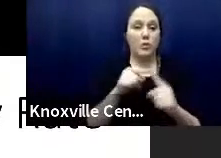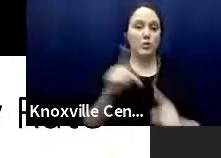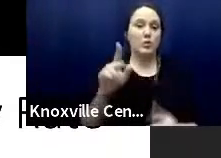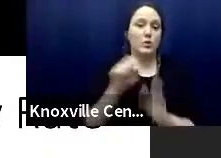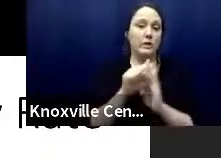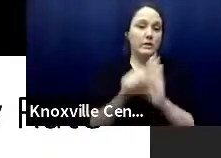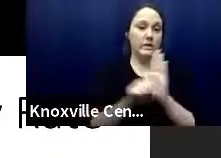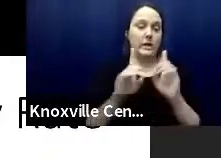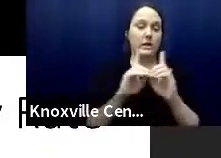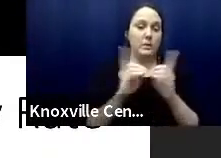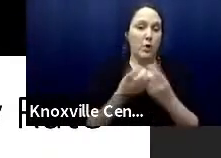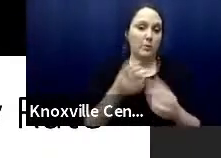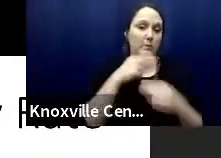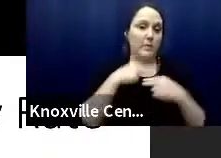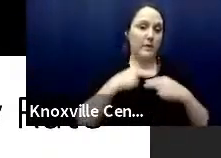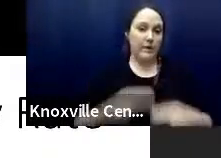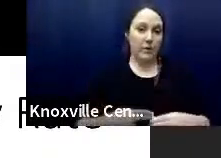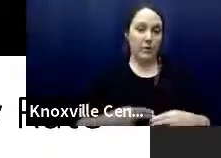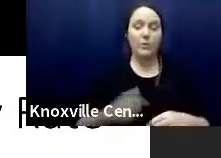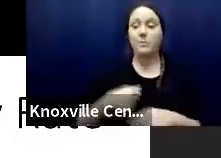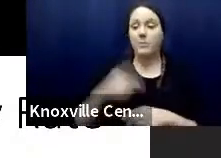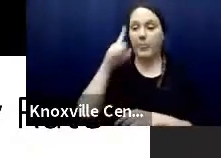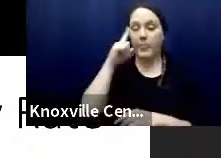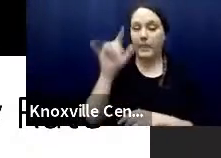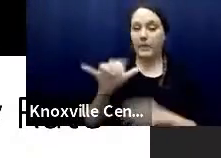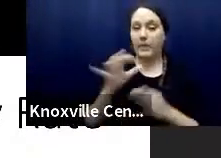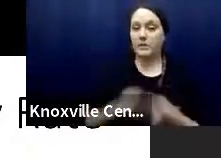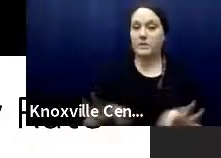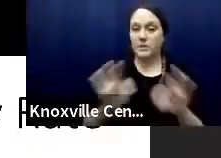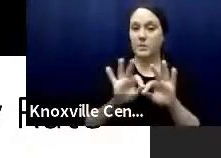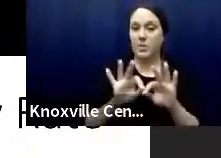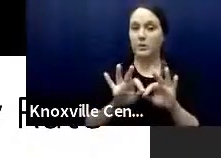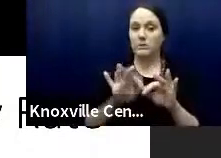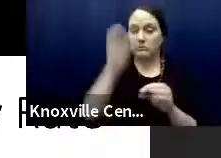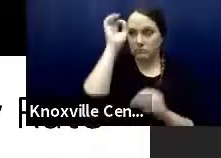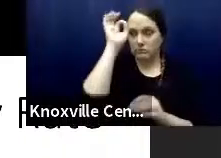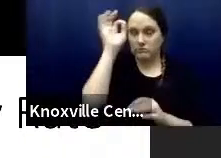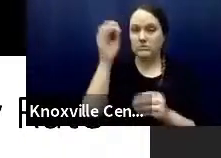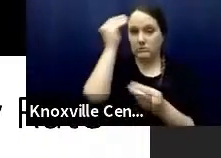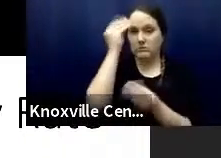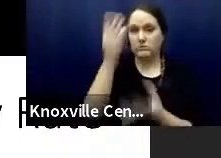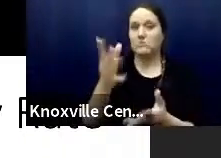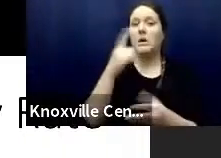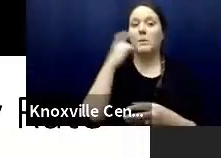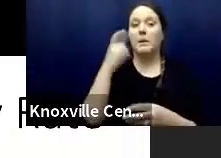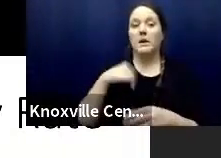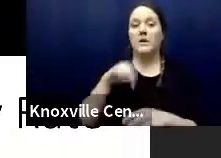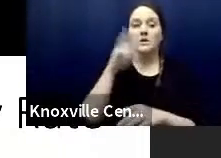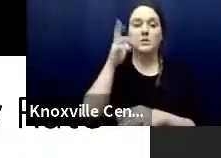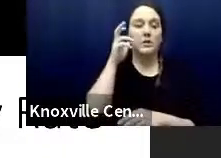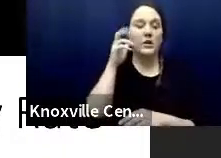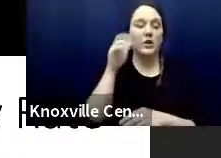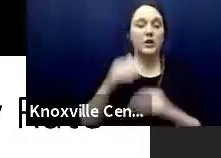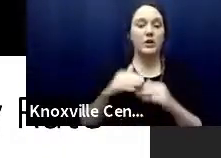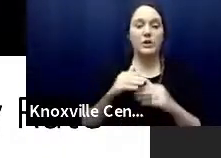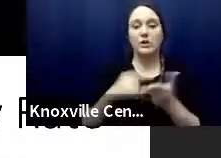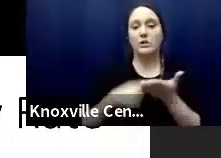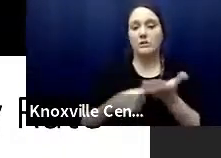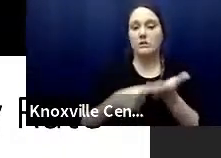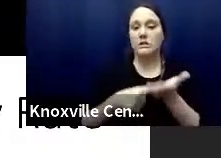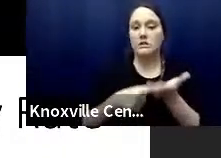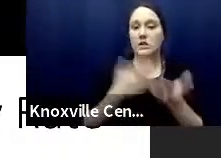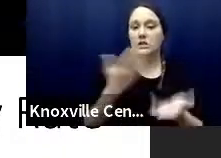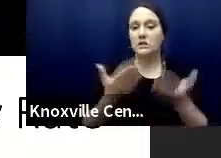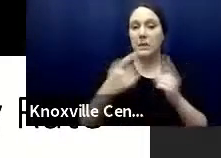mean, I think that's an important factor because we've heard at least discussions that maybe